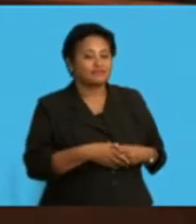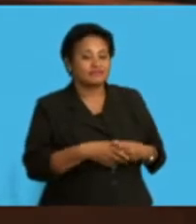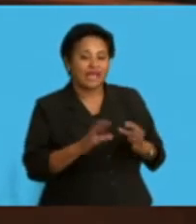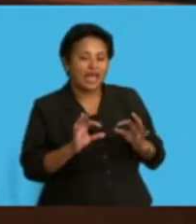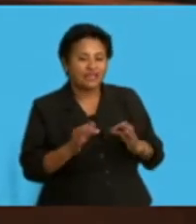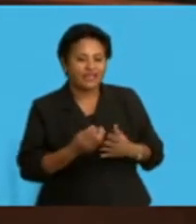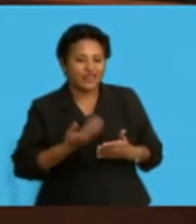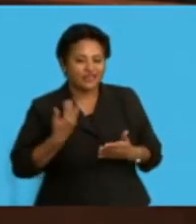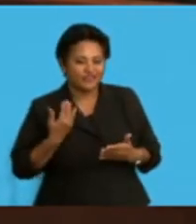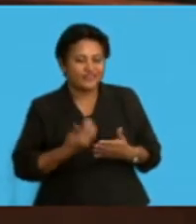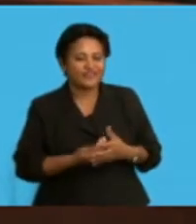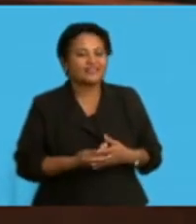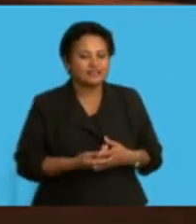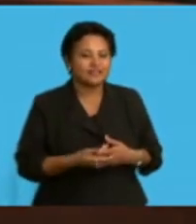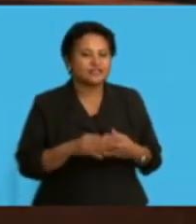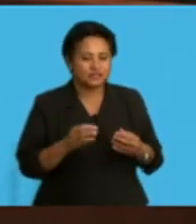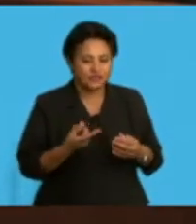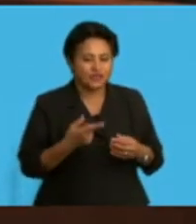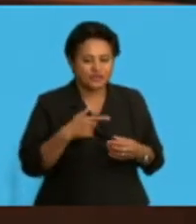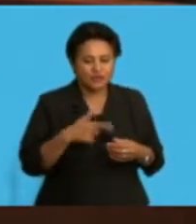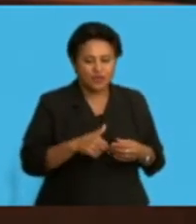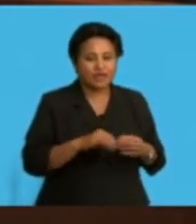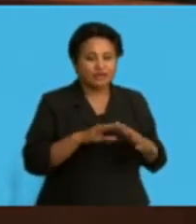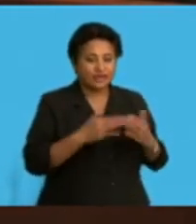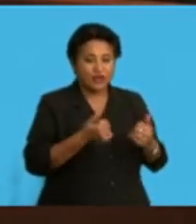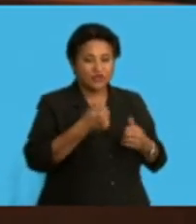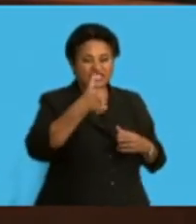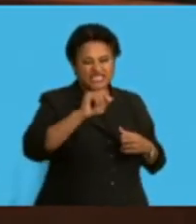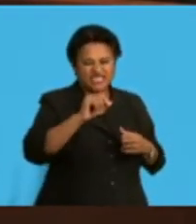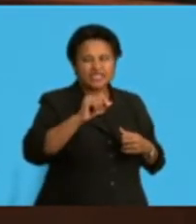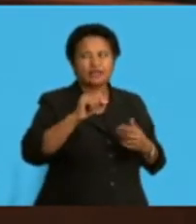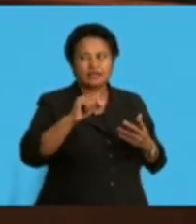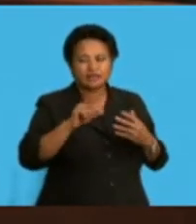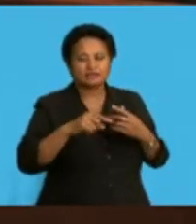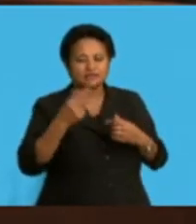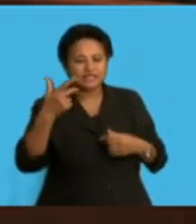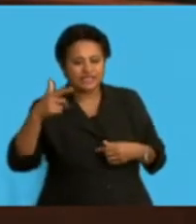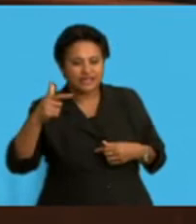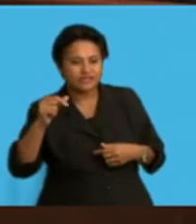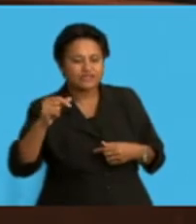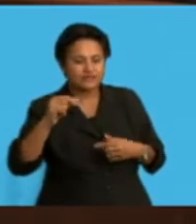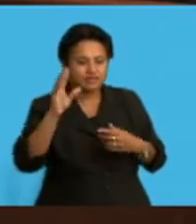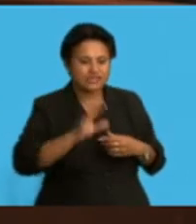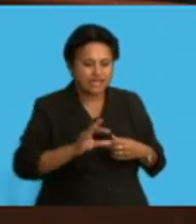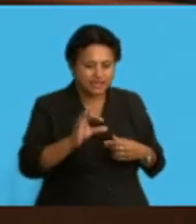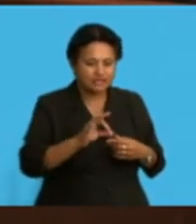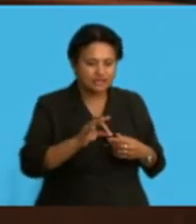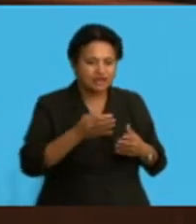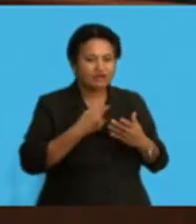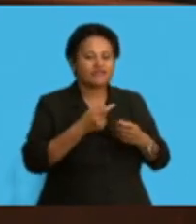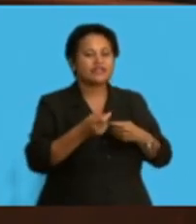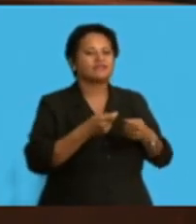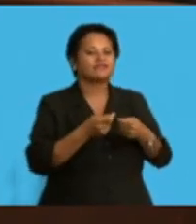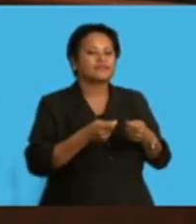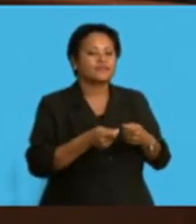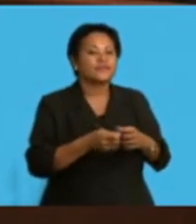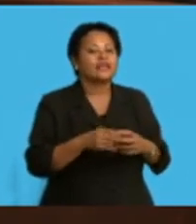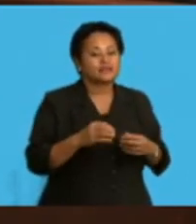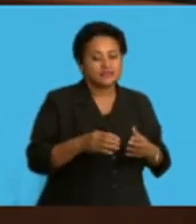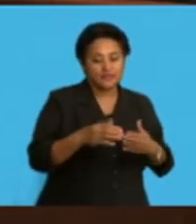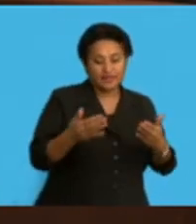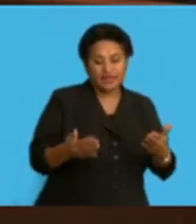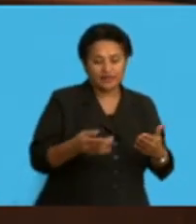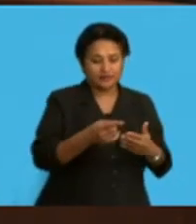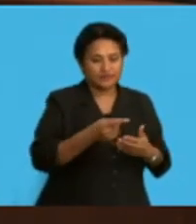food importers control 60 to 70% of the market, and they are often exclusive suppliers of some of these